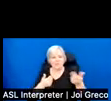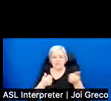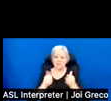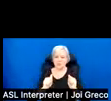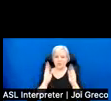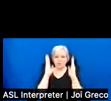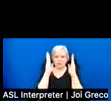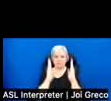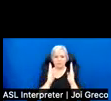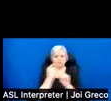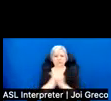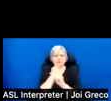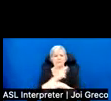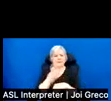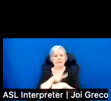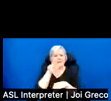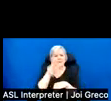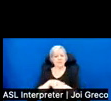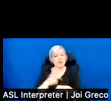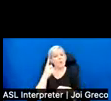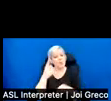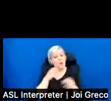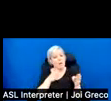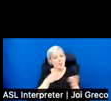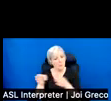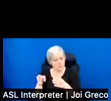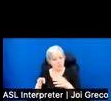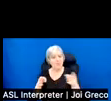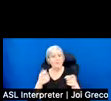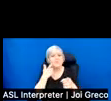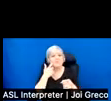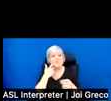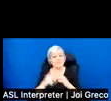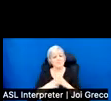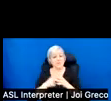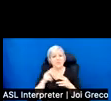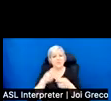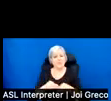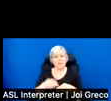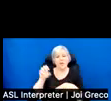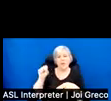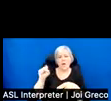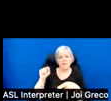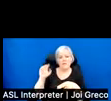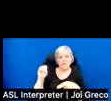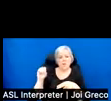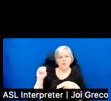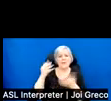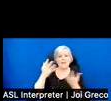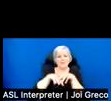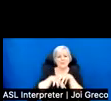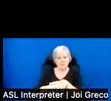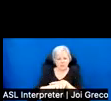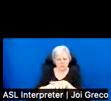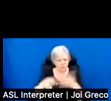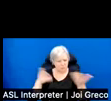right. So one of the methods that has been used more recently is a method called osseointegration. So in this